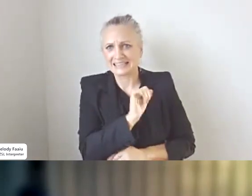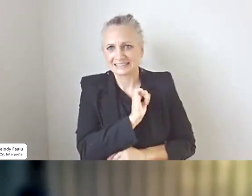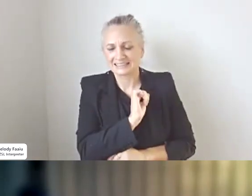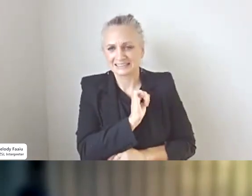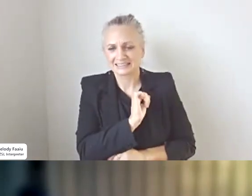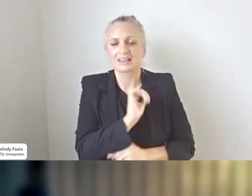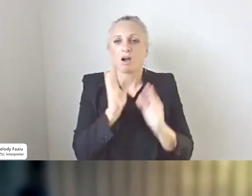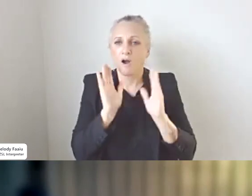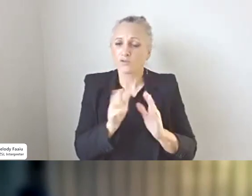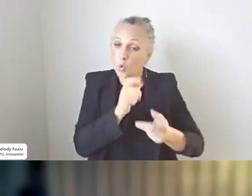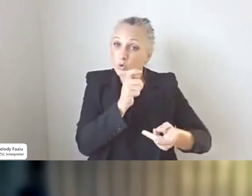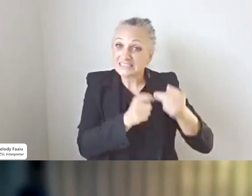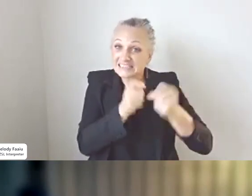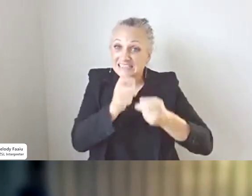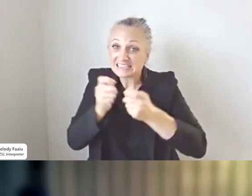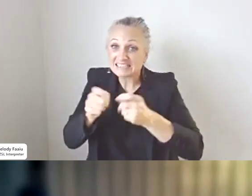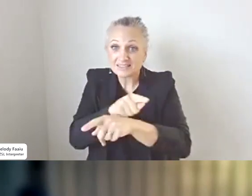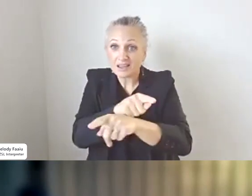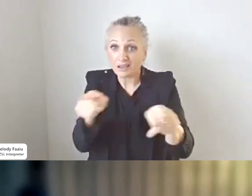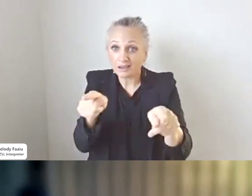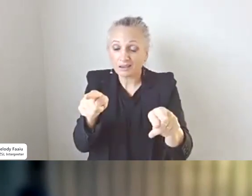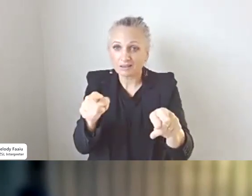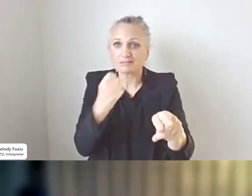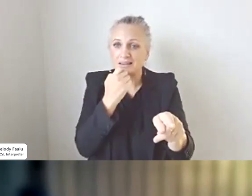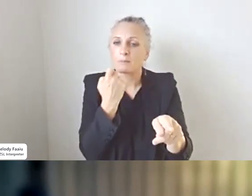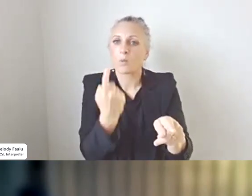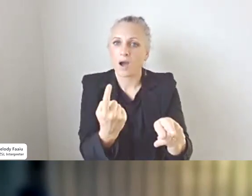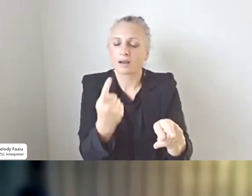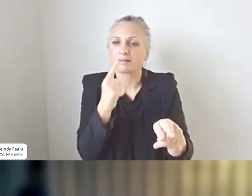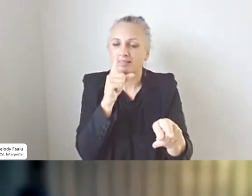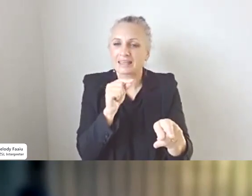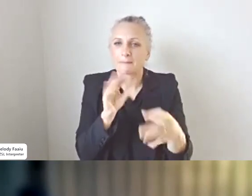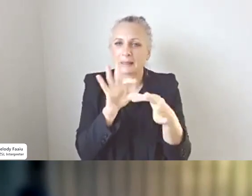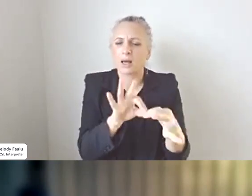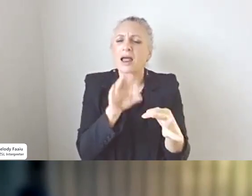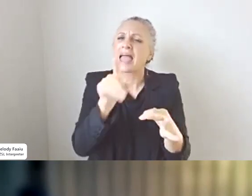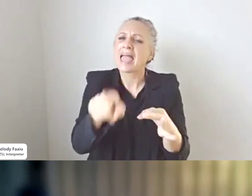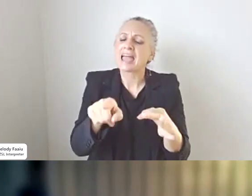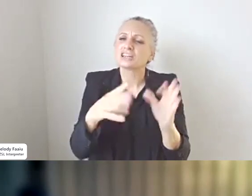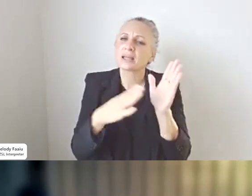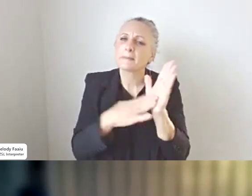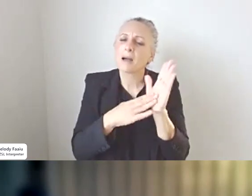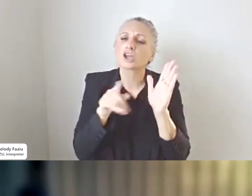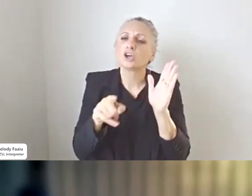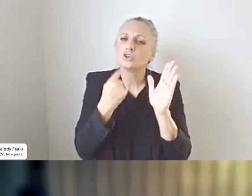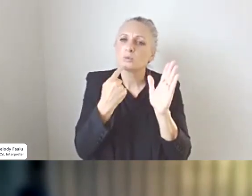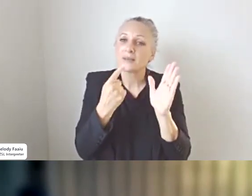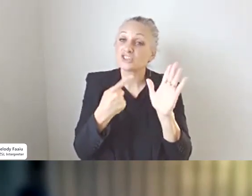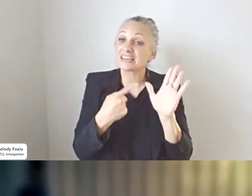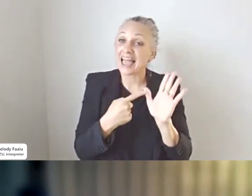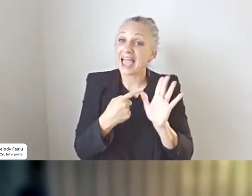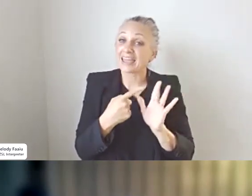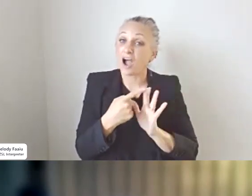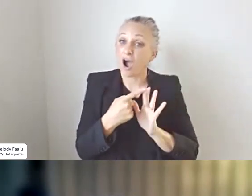gate that can be applied. But Mike, you mentioned AI, and I think there's something really important here about